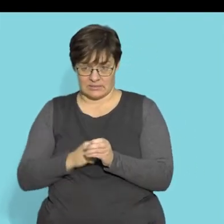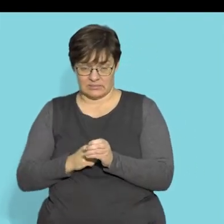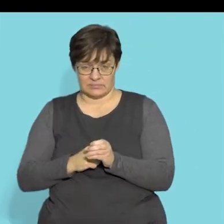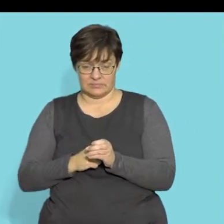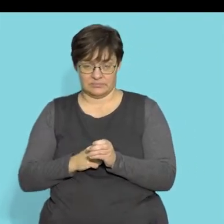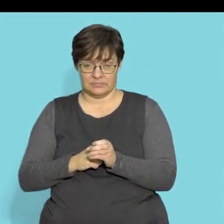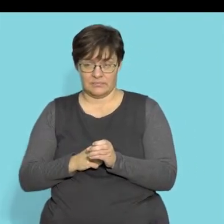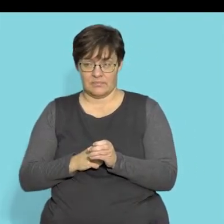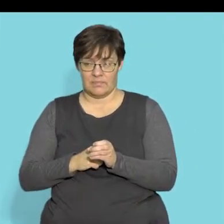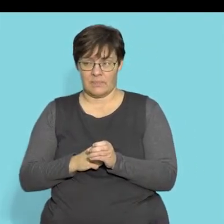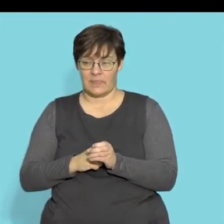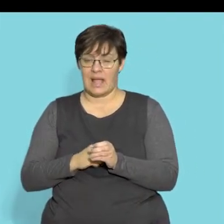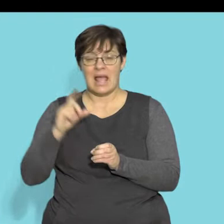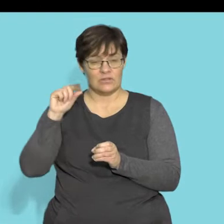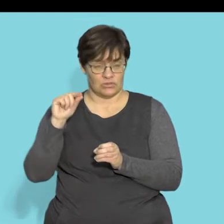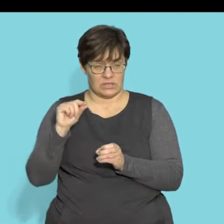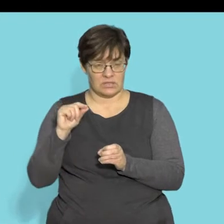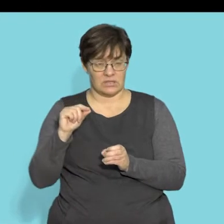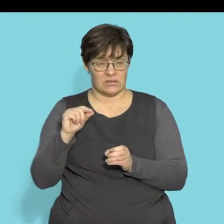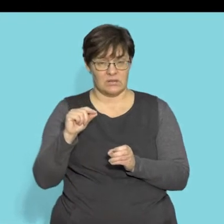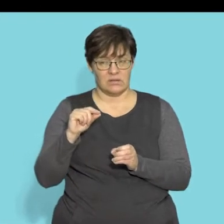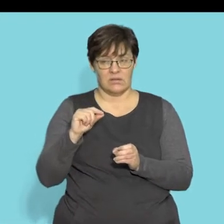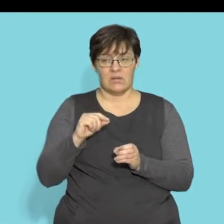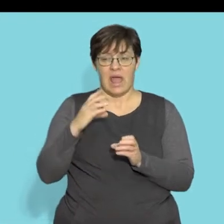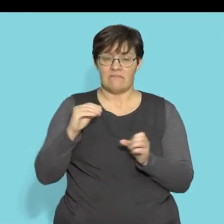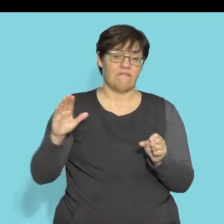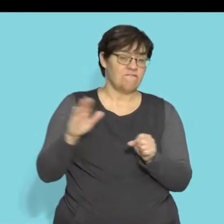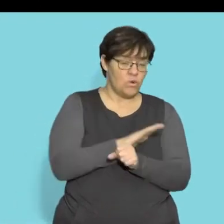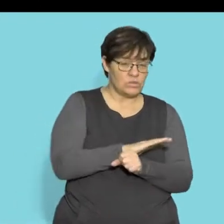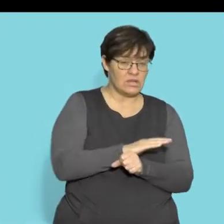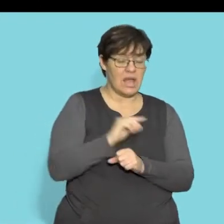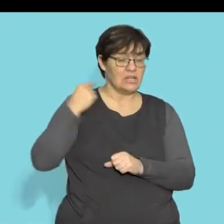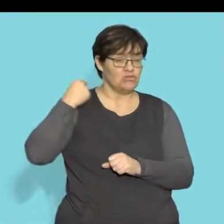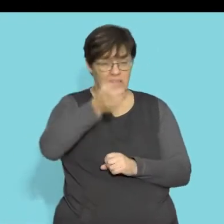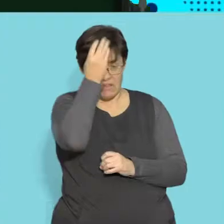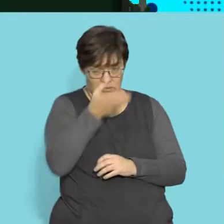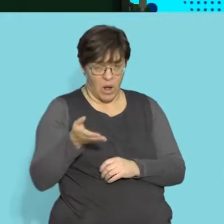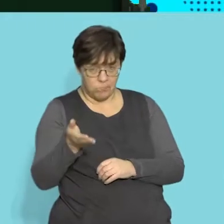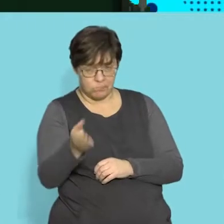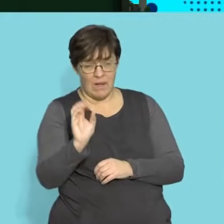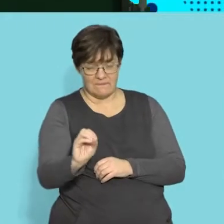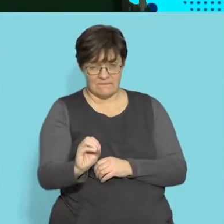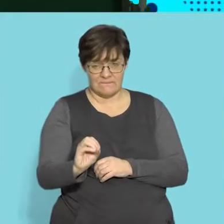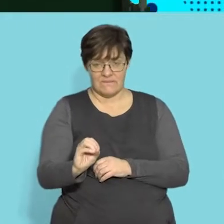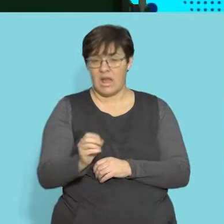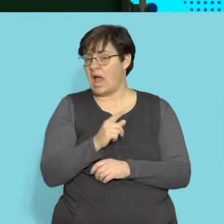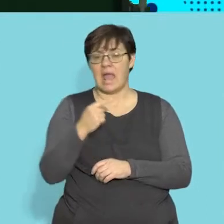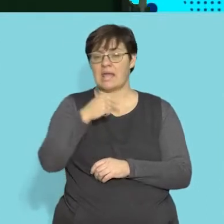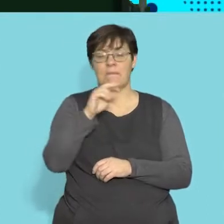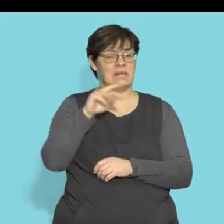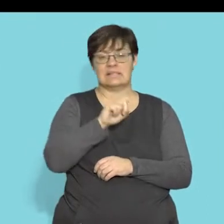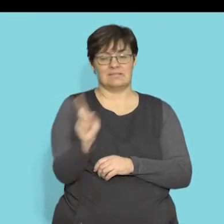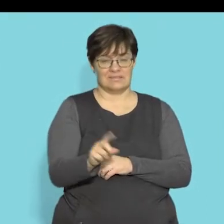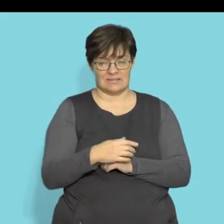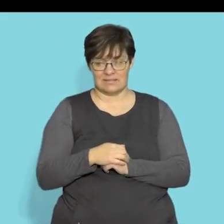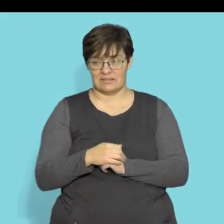into it. So it's interesting that although it has a full set of genetic information, it is not referred to as